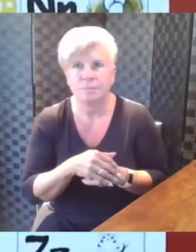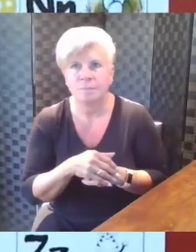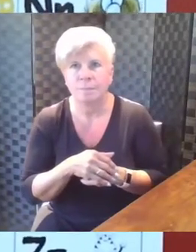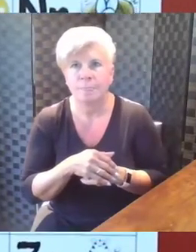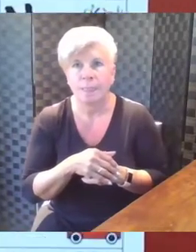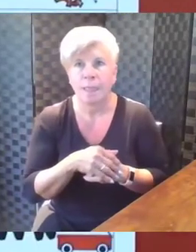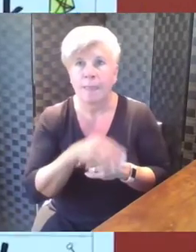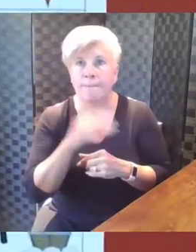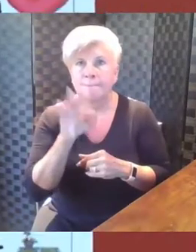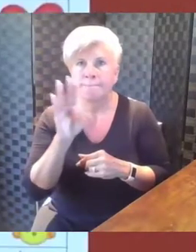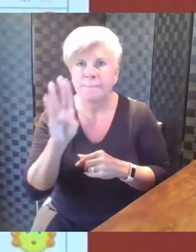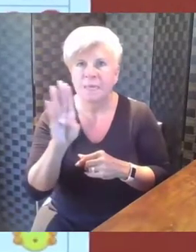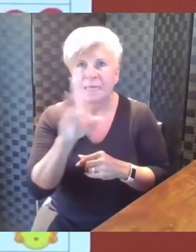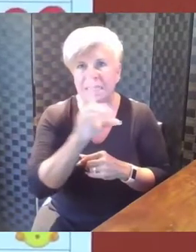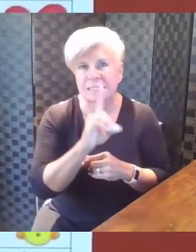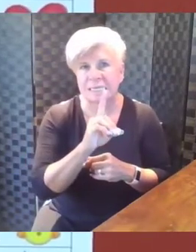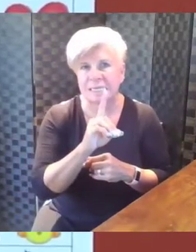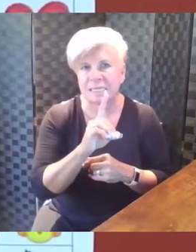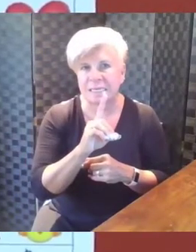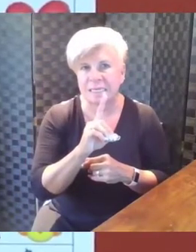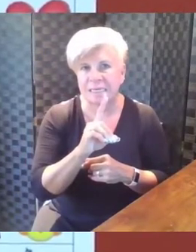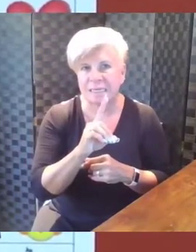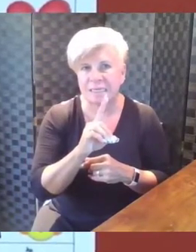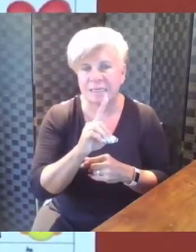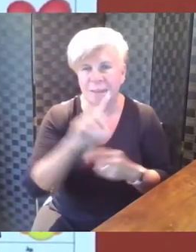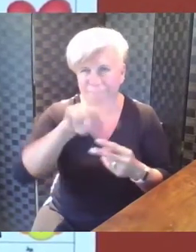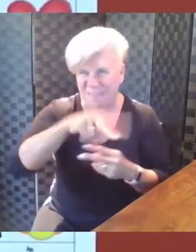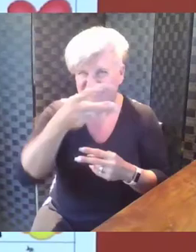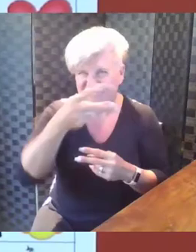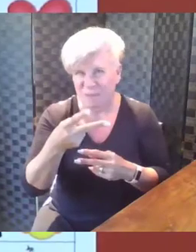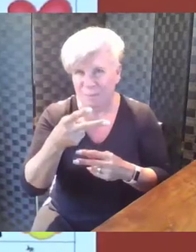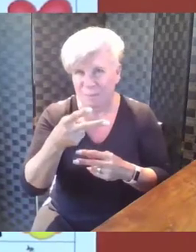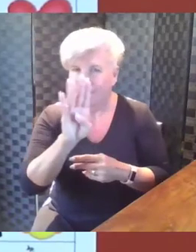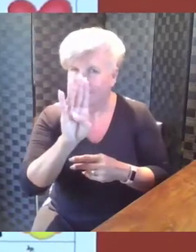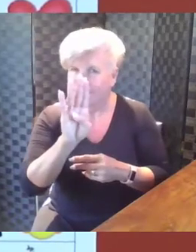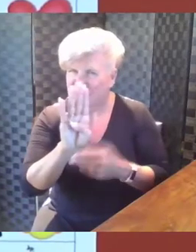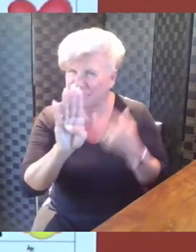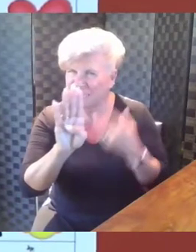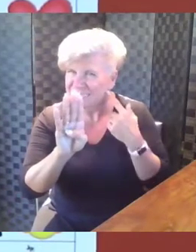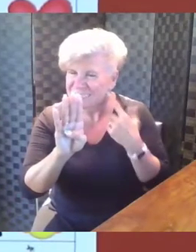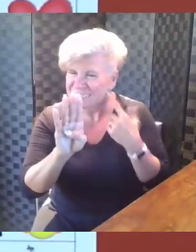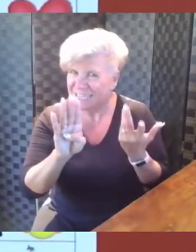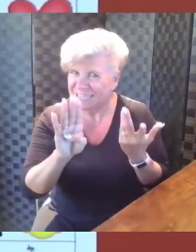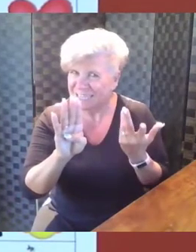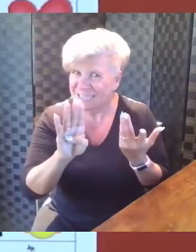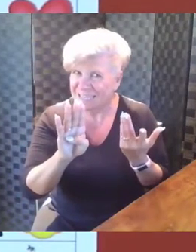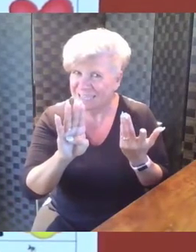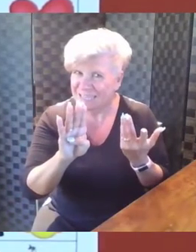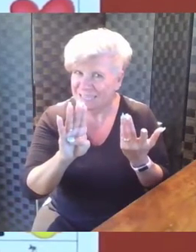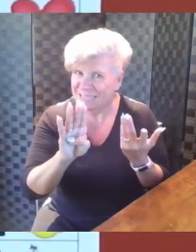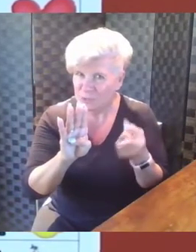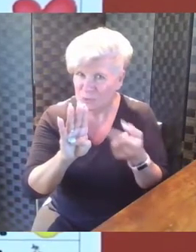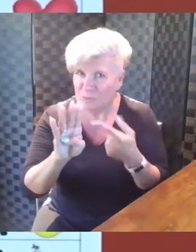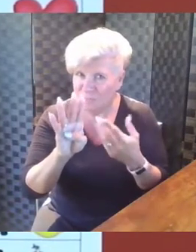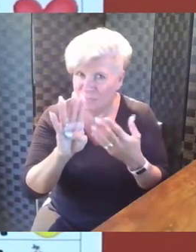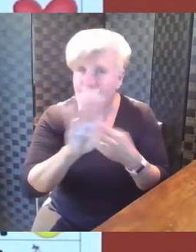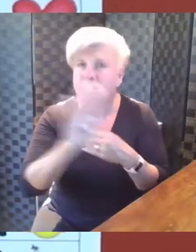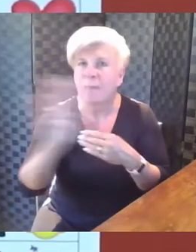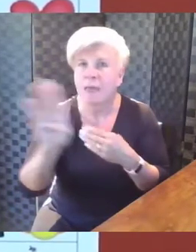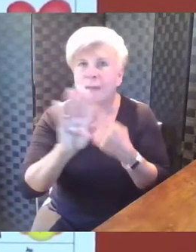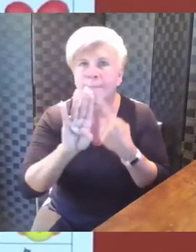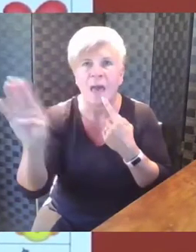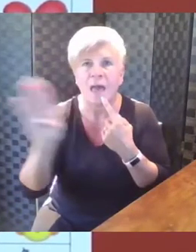What about B and D? Sometimes kids mix those up too. What does B say? Can you say it?